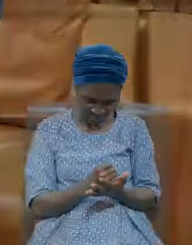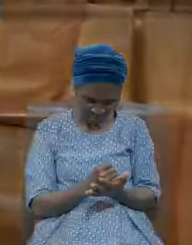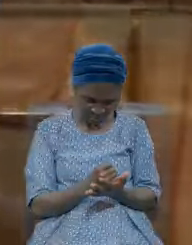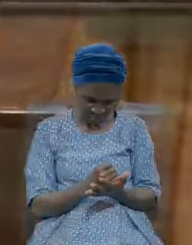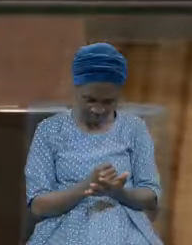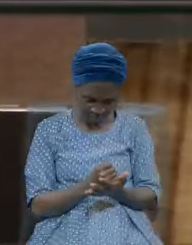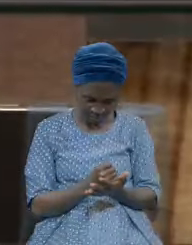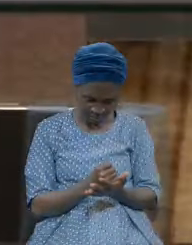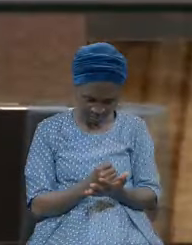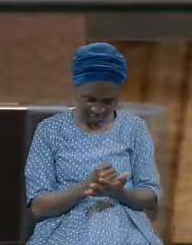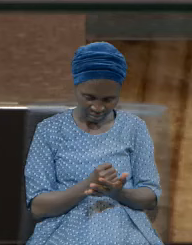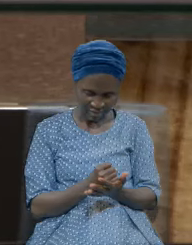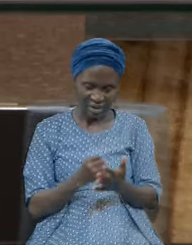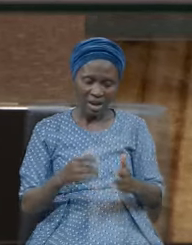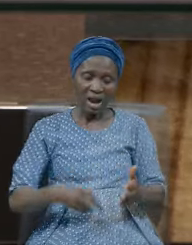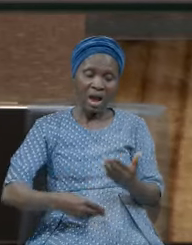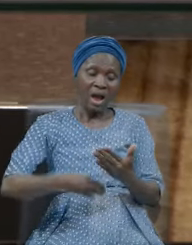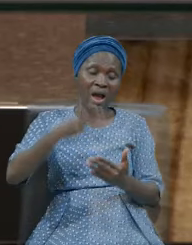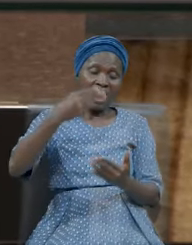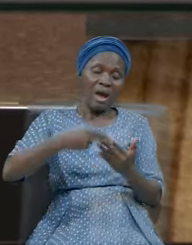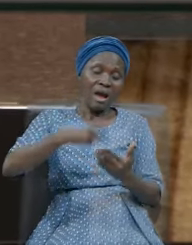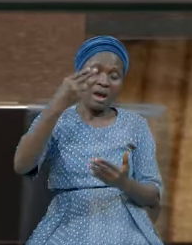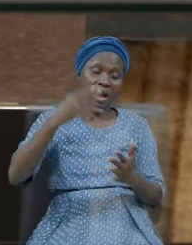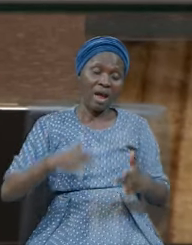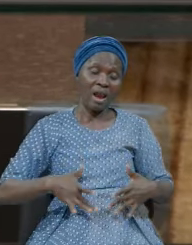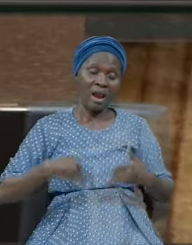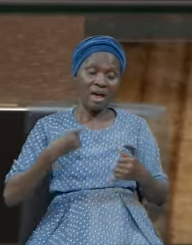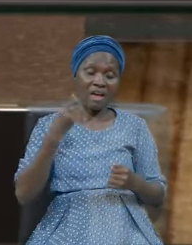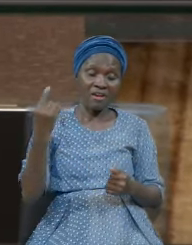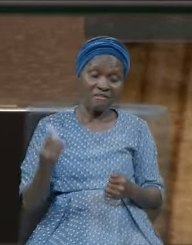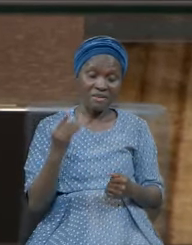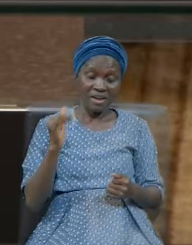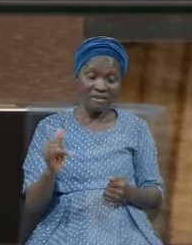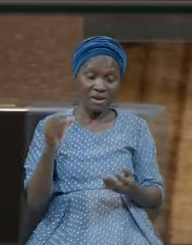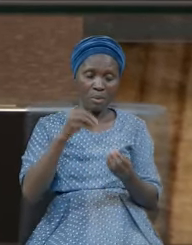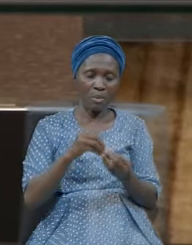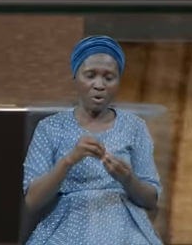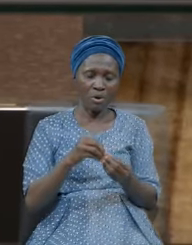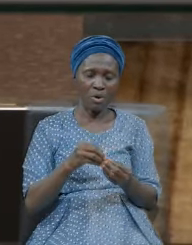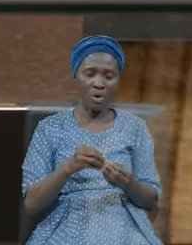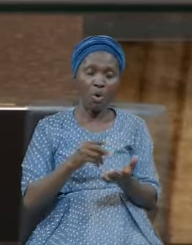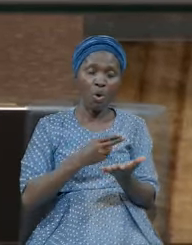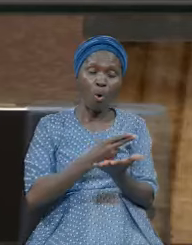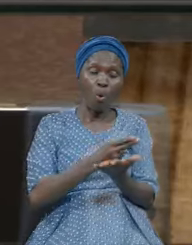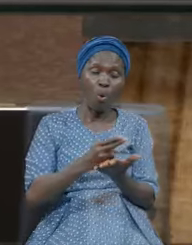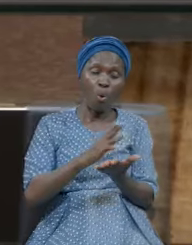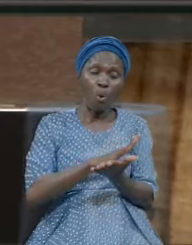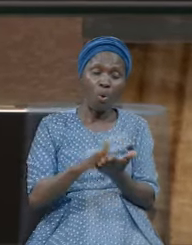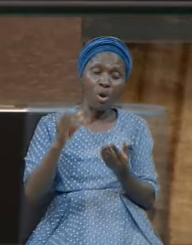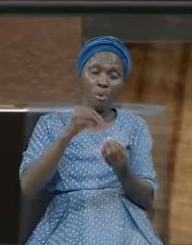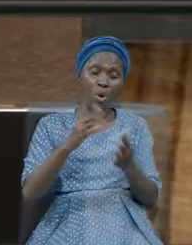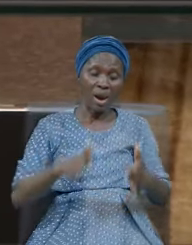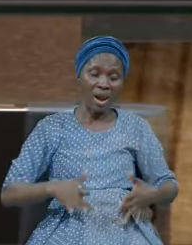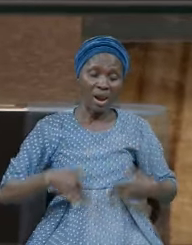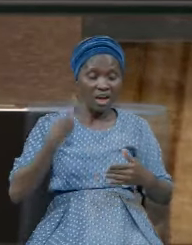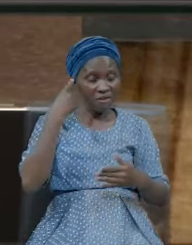Higher life for everyone. Holier life for everyone. Happier